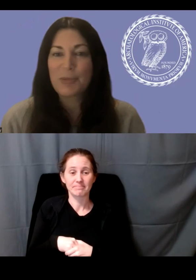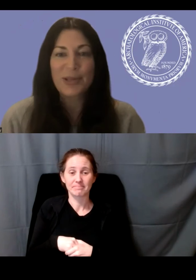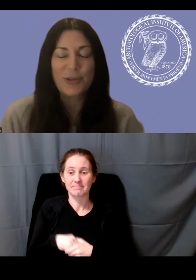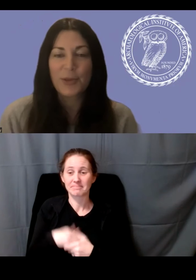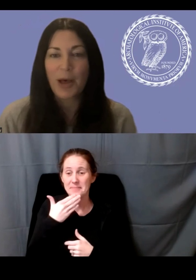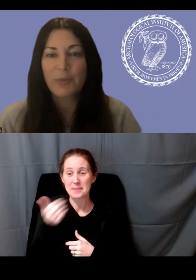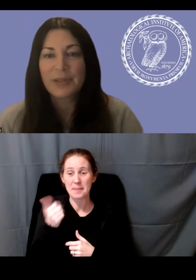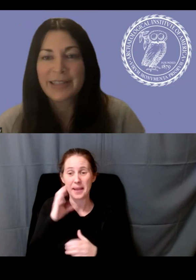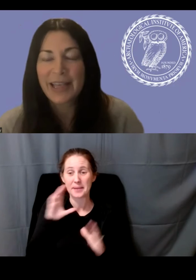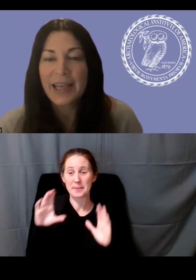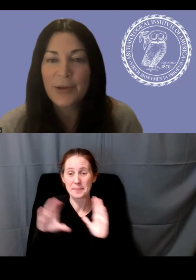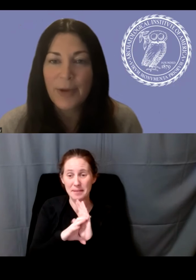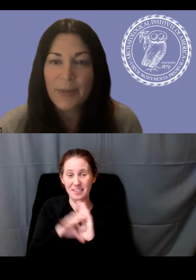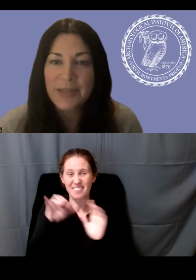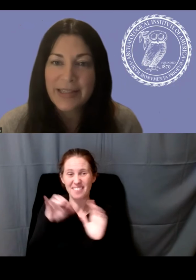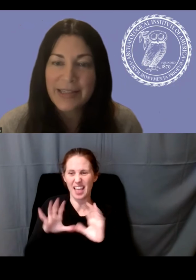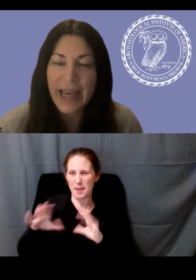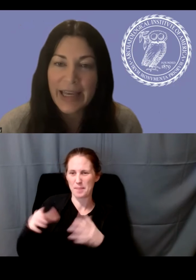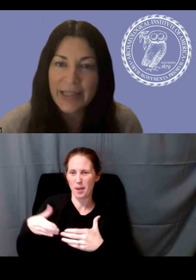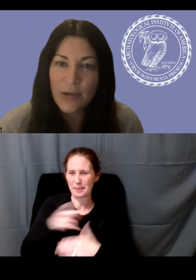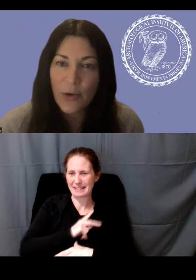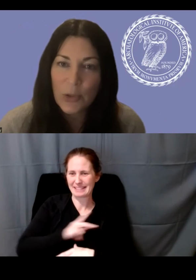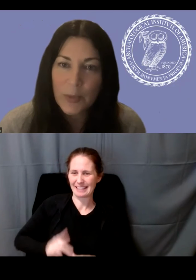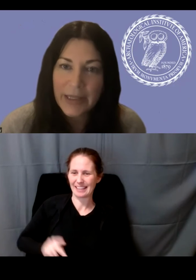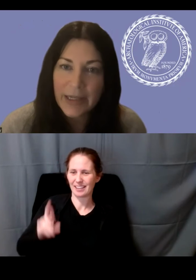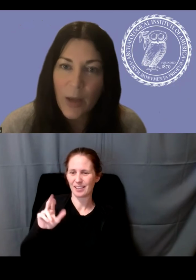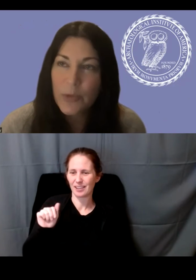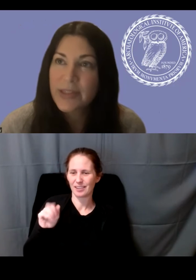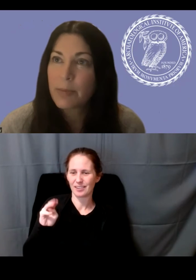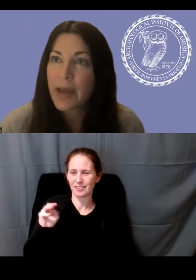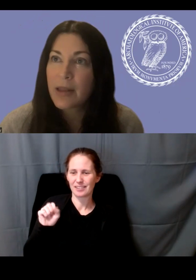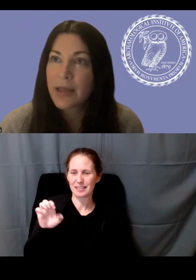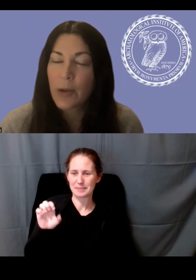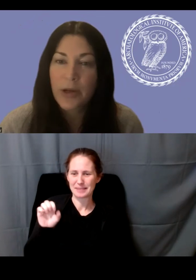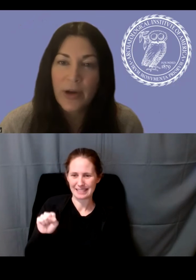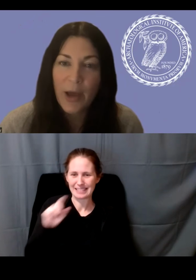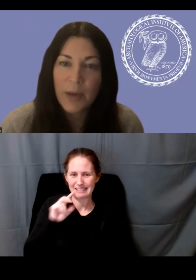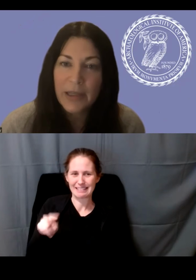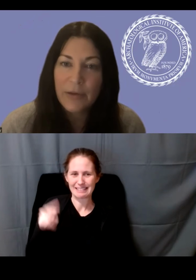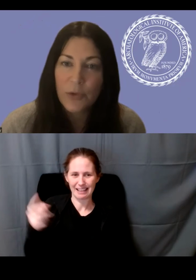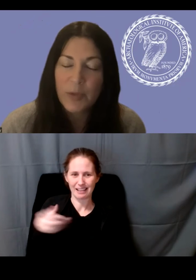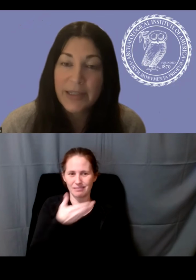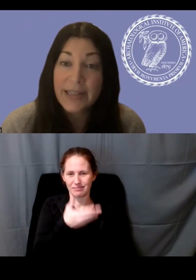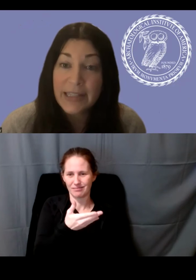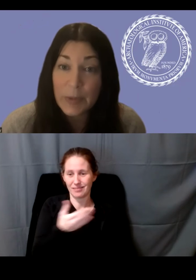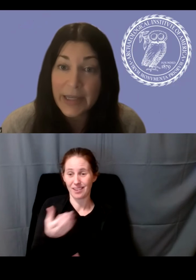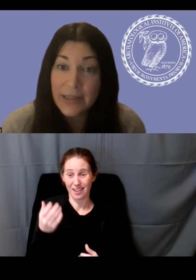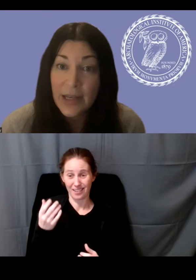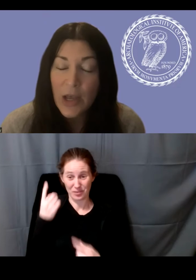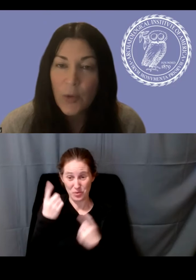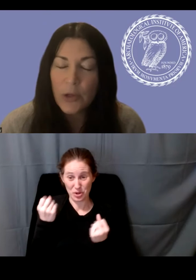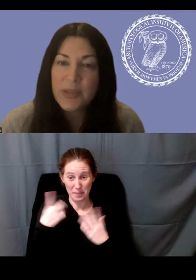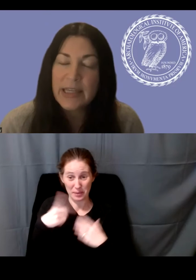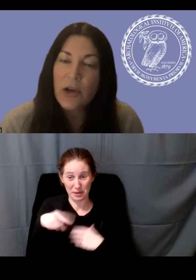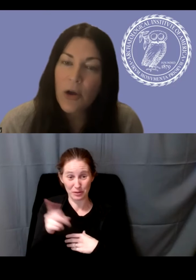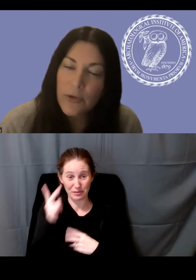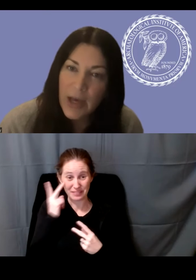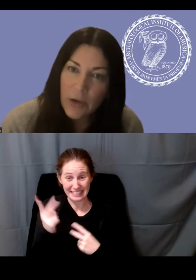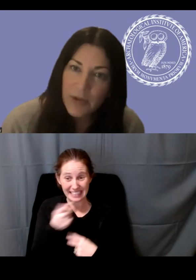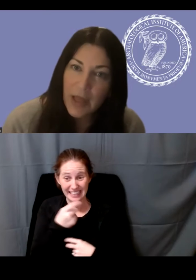best image of the populist king, Ramses II, is arguably at Abu Simbel. And I wonder how many of you have been to this place where you